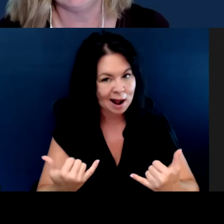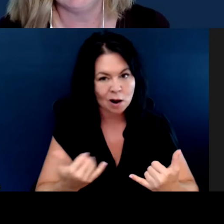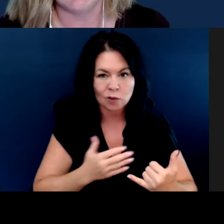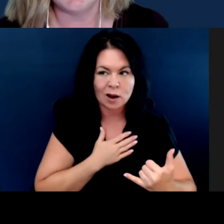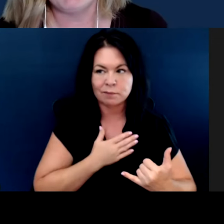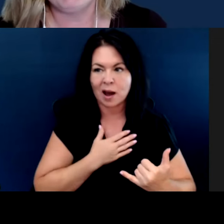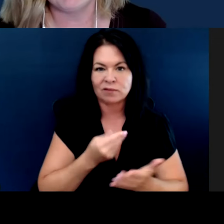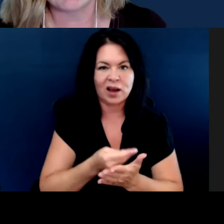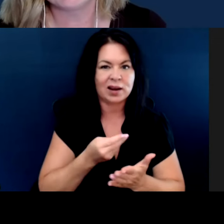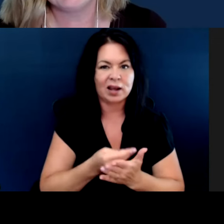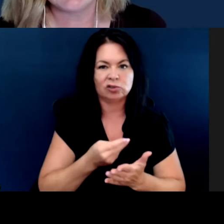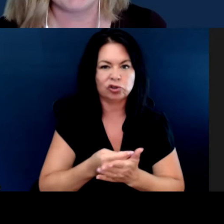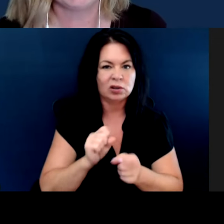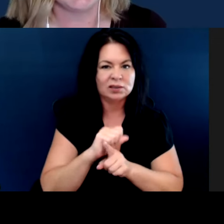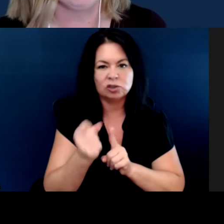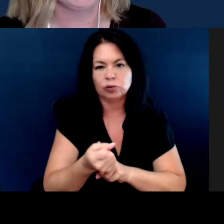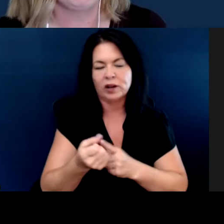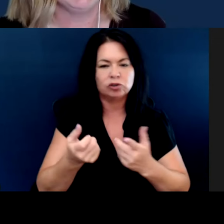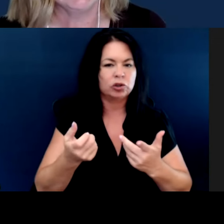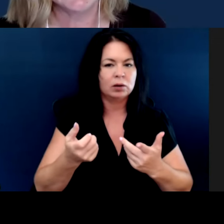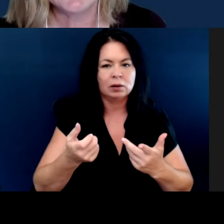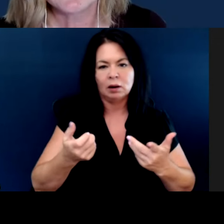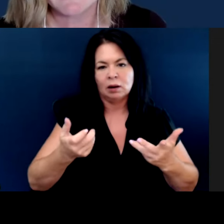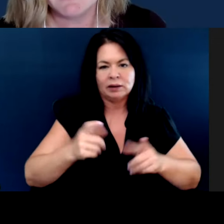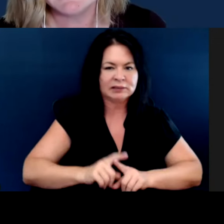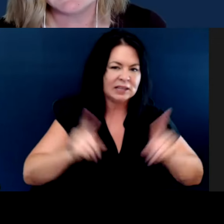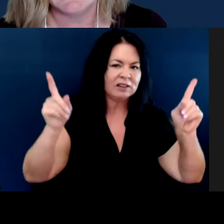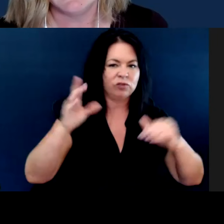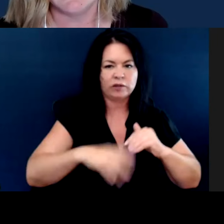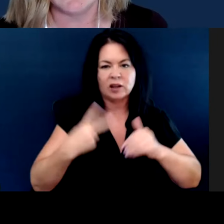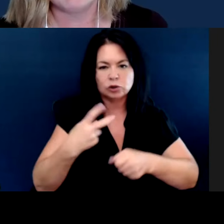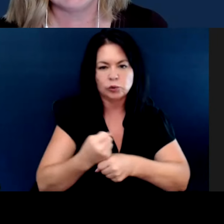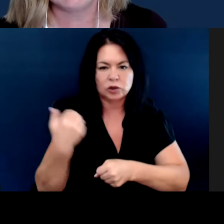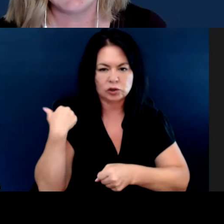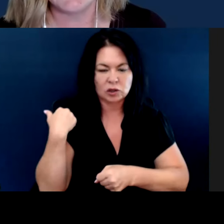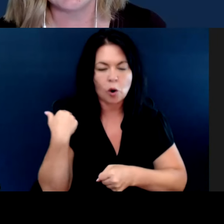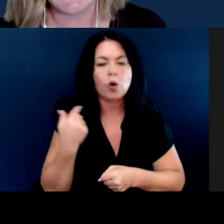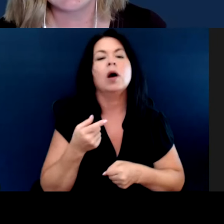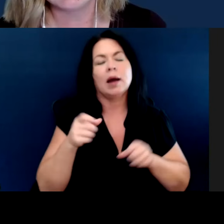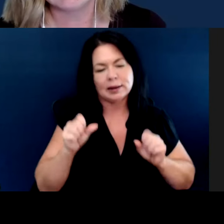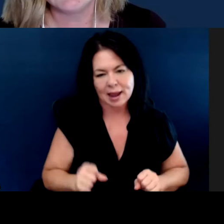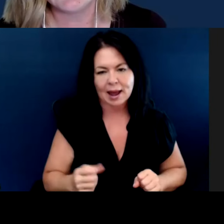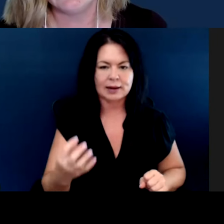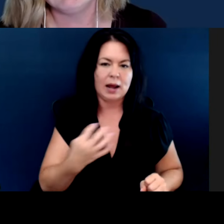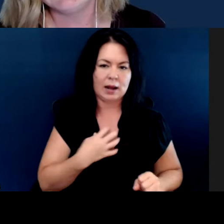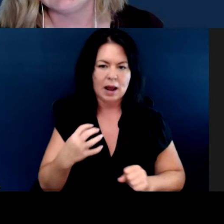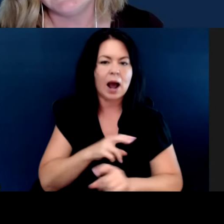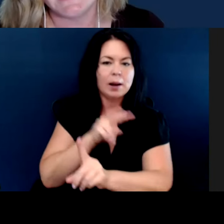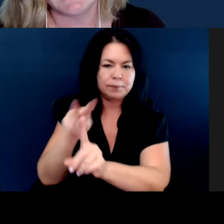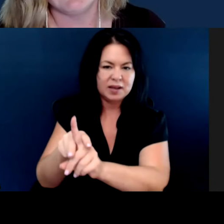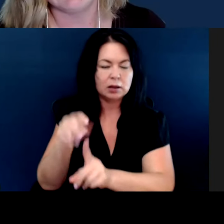Medicare. There are certain times that you can appeal this. Let's say your tax return